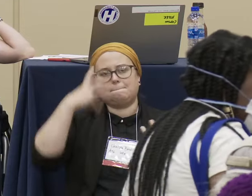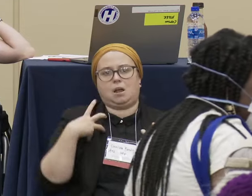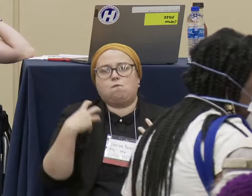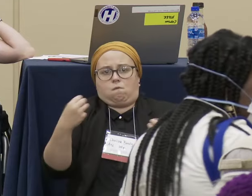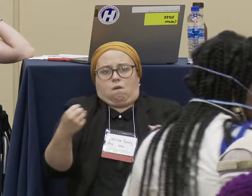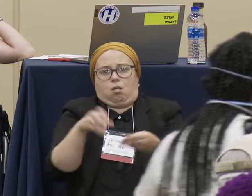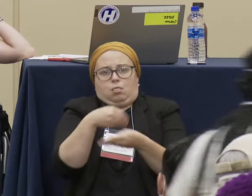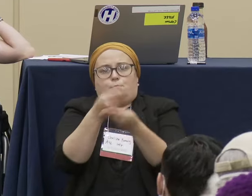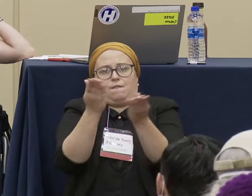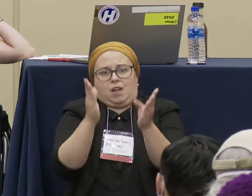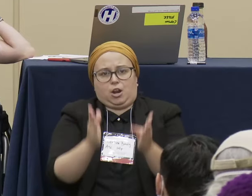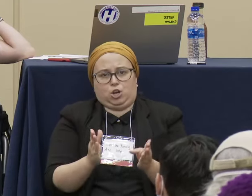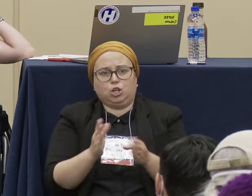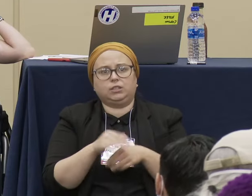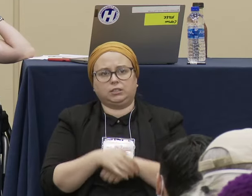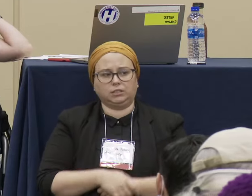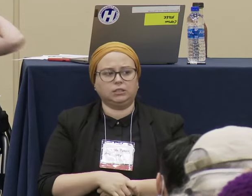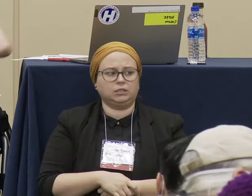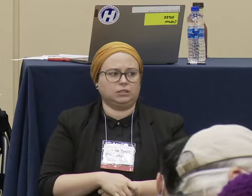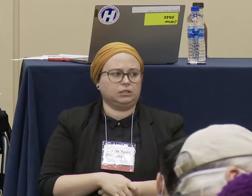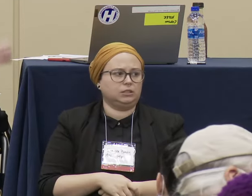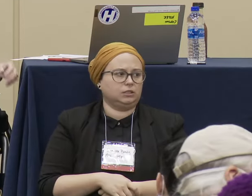some mental health providers.